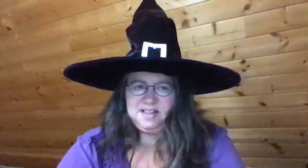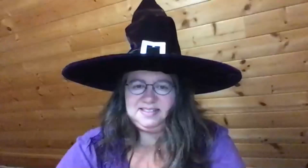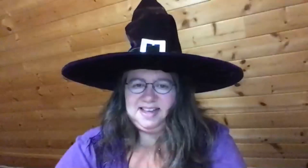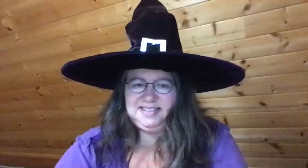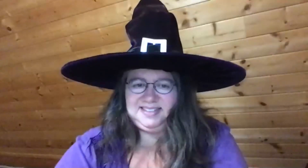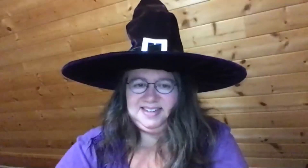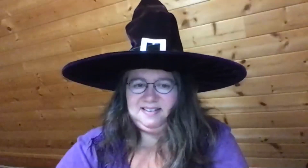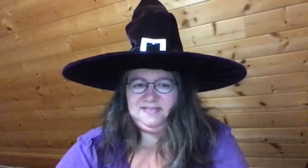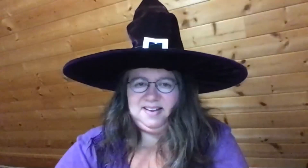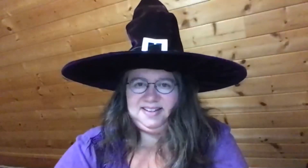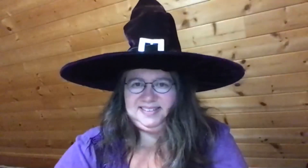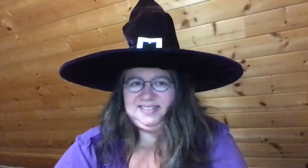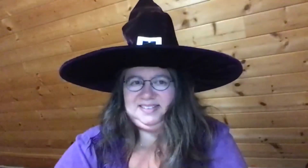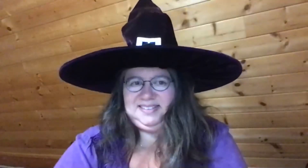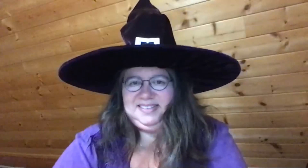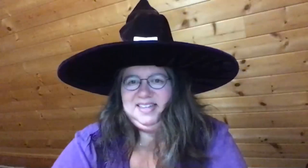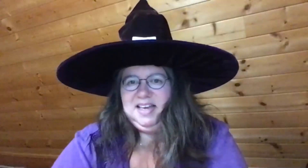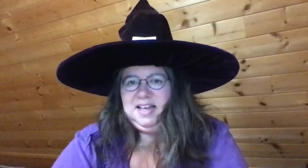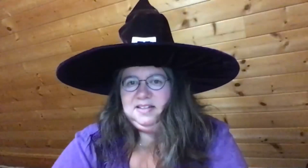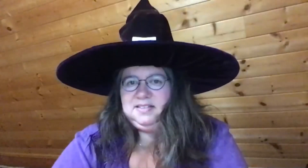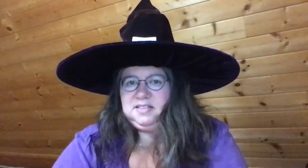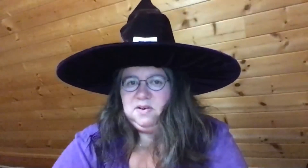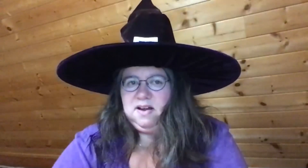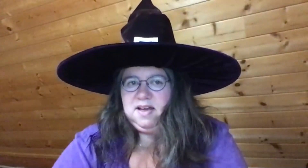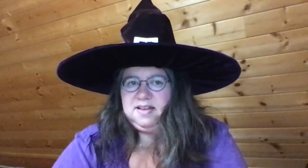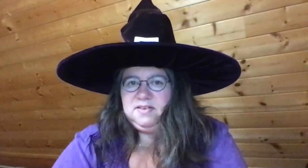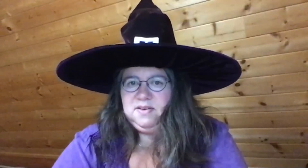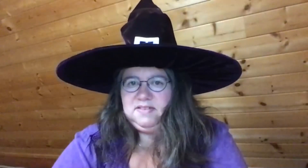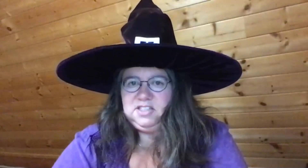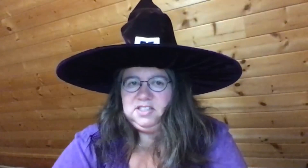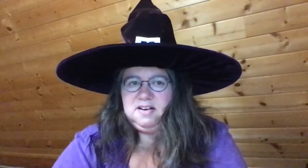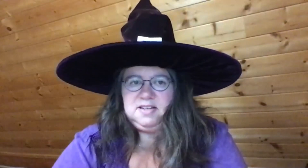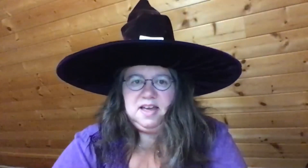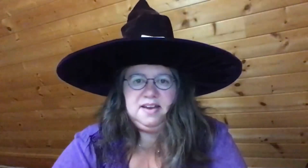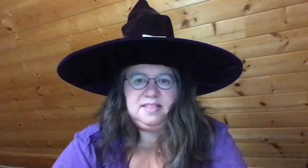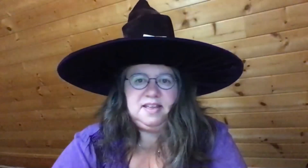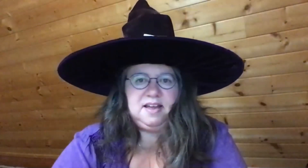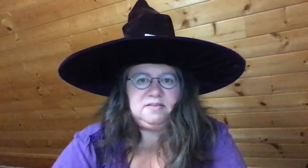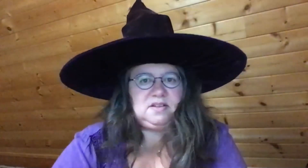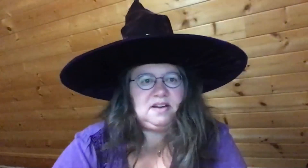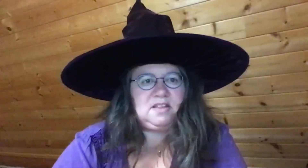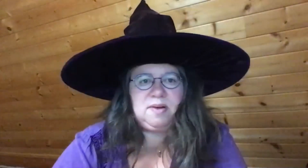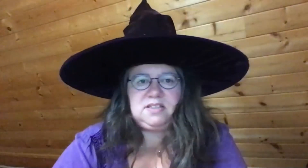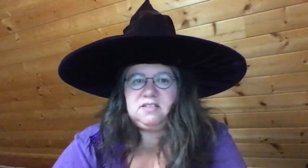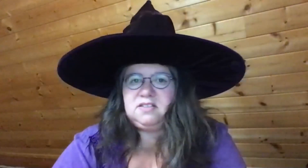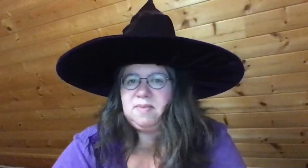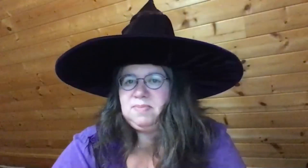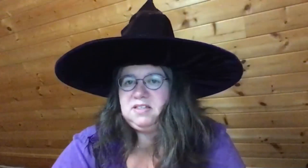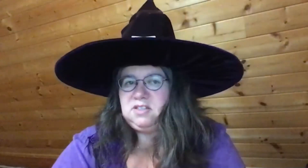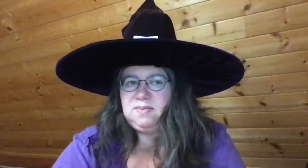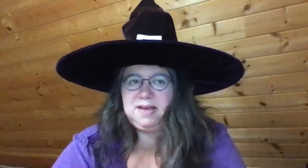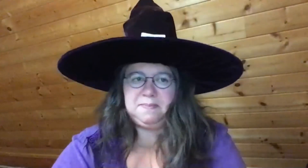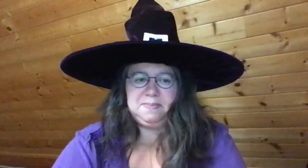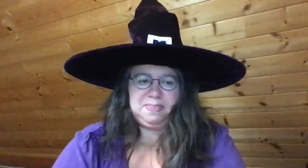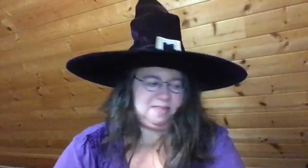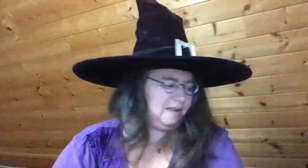Thank you, Galactic Ashley. All right. And Satora, I know you haven't shared yet. And then I don't know, any other practitioners? It might be